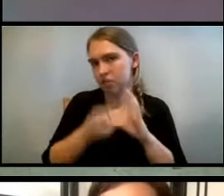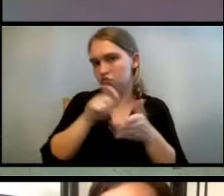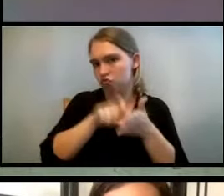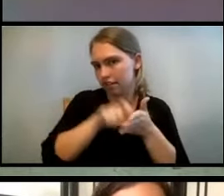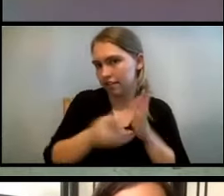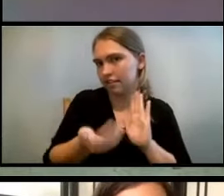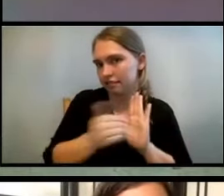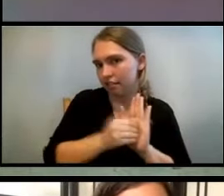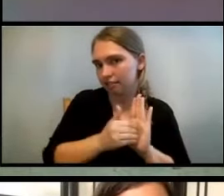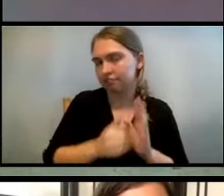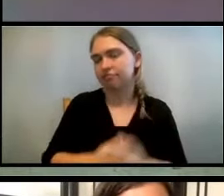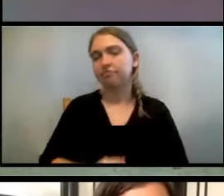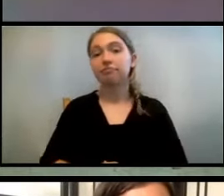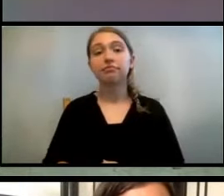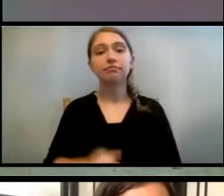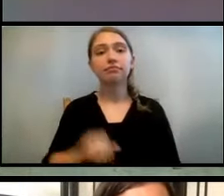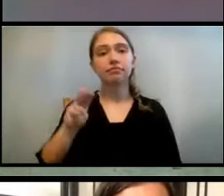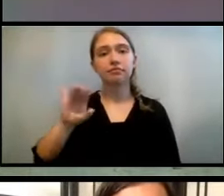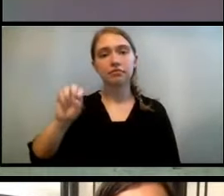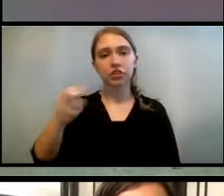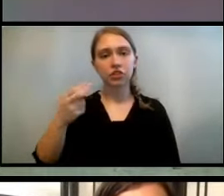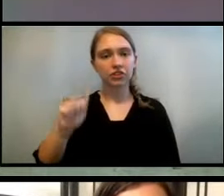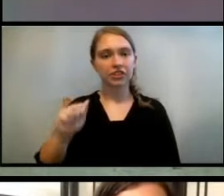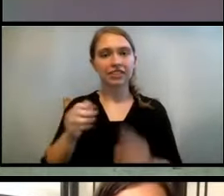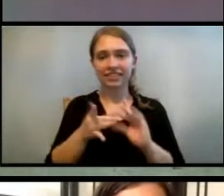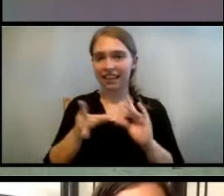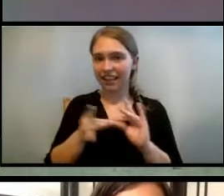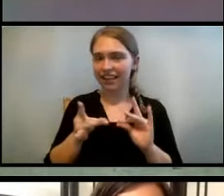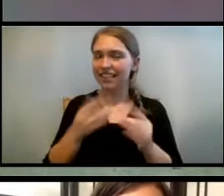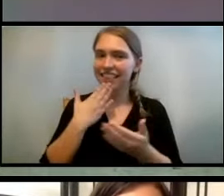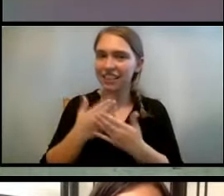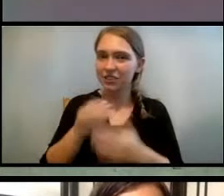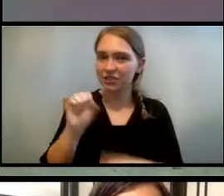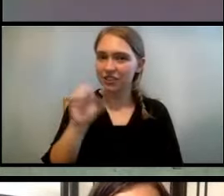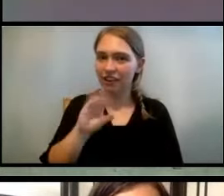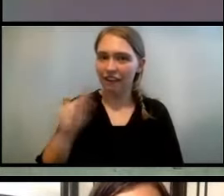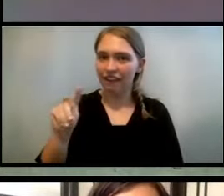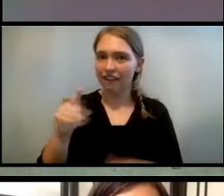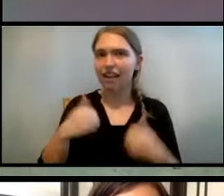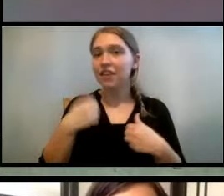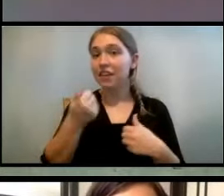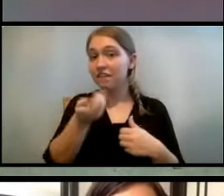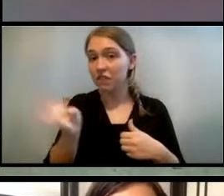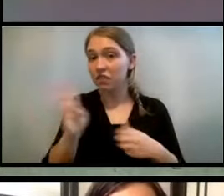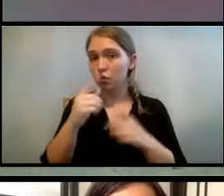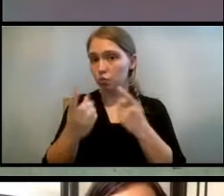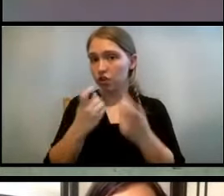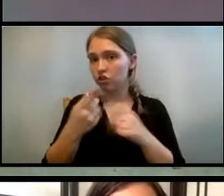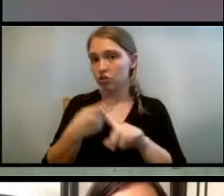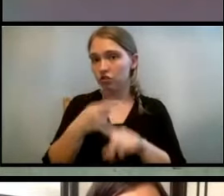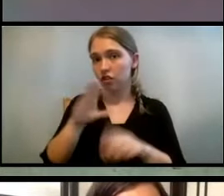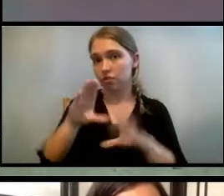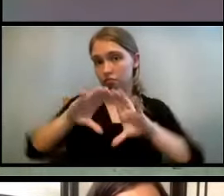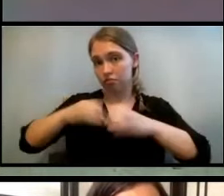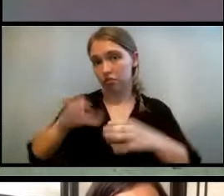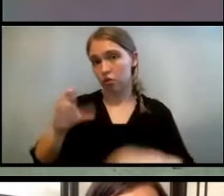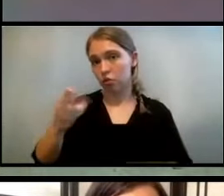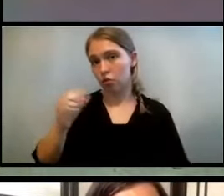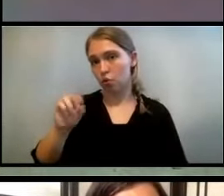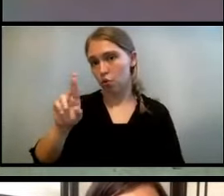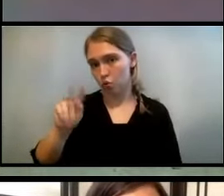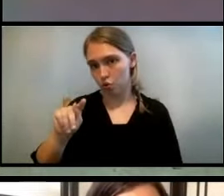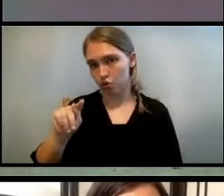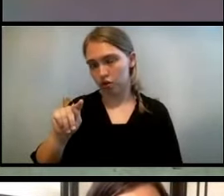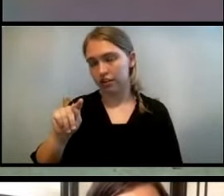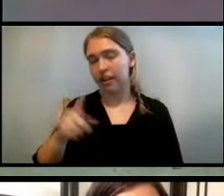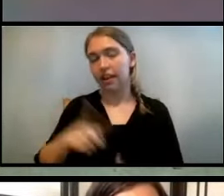Thank you, Scott. So we have a couple of questions from our cohort, and then we're going to take a little intermission. Rashida will come back, and then we'll answer some of the questions we've been